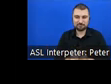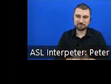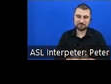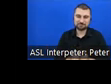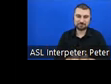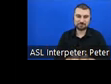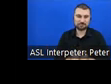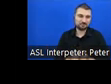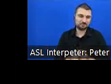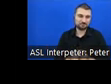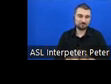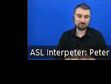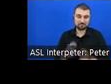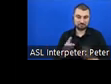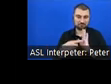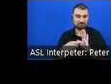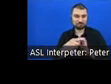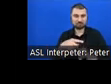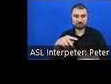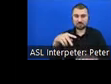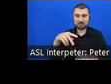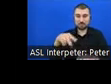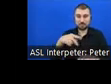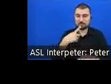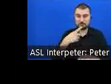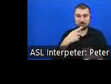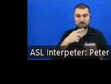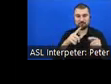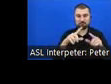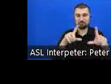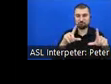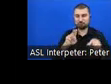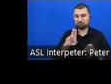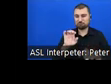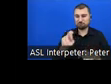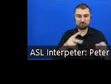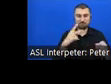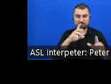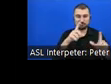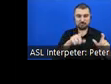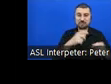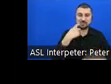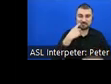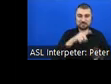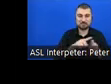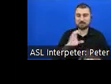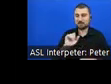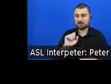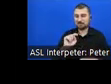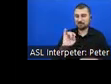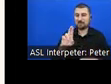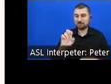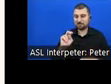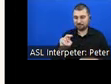And just to kind of point out, here's that purple brick in this photo as well, plate glass, and then the cast iron details as